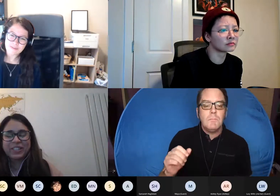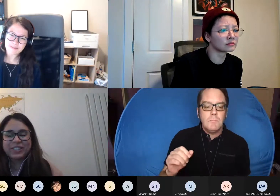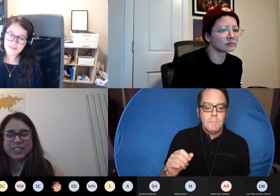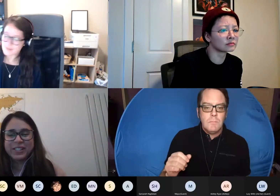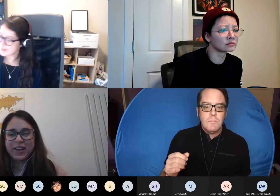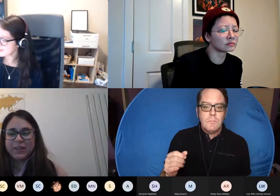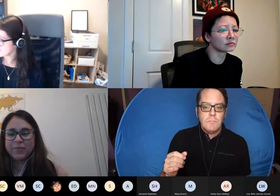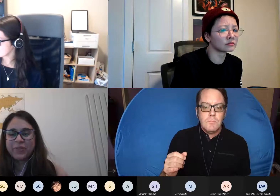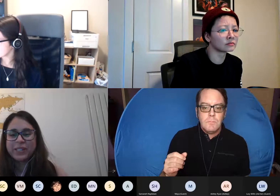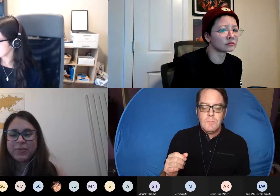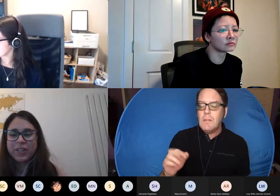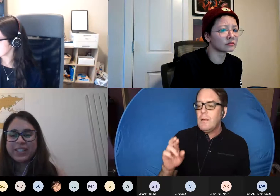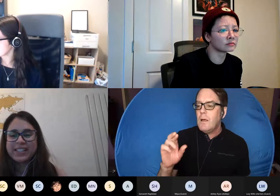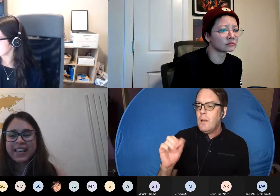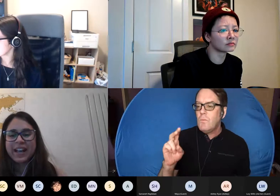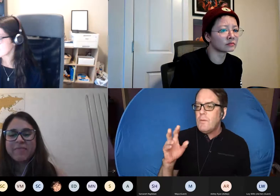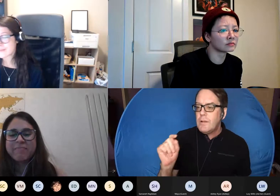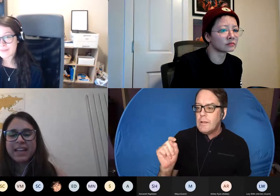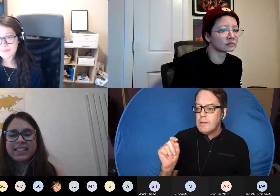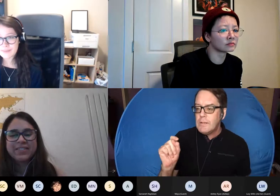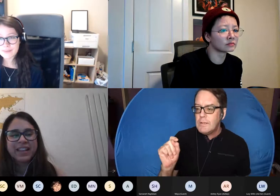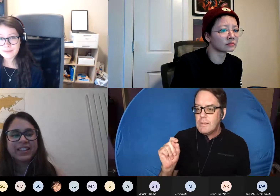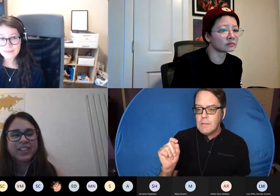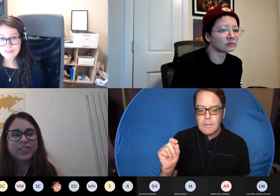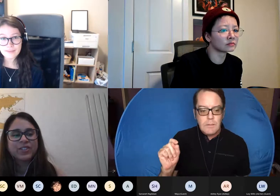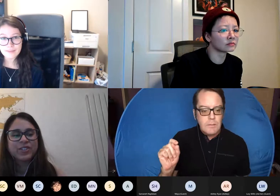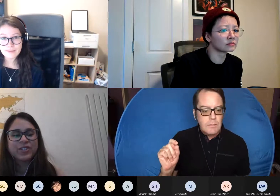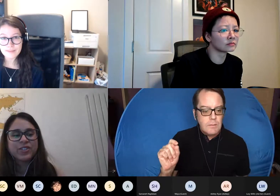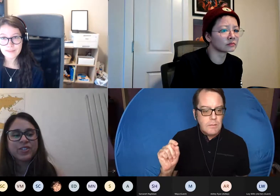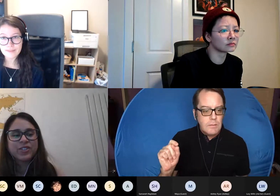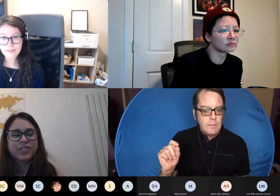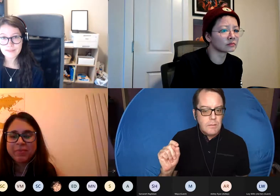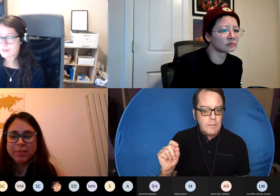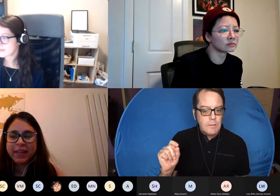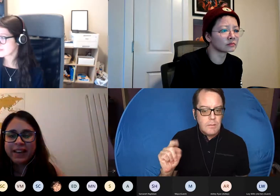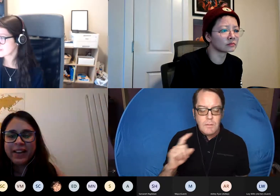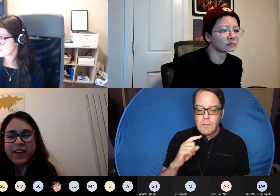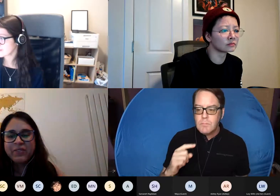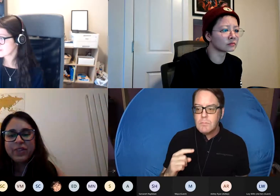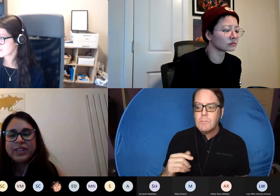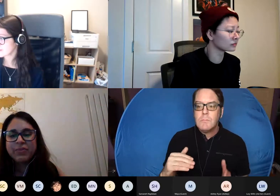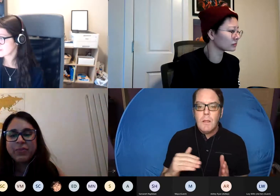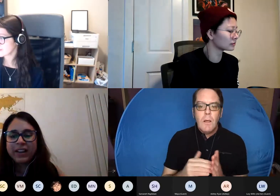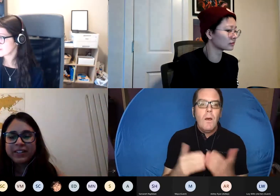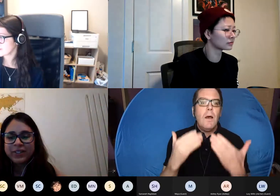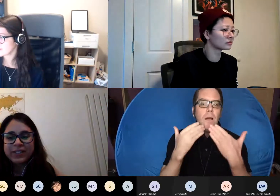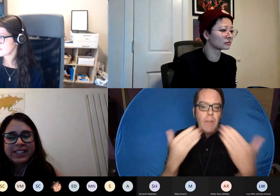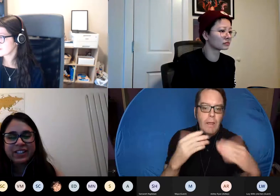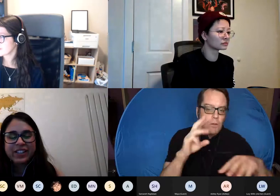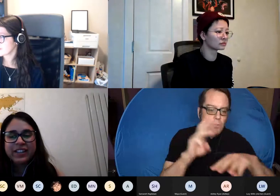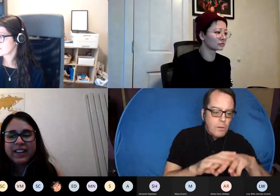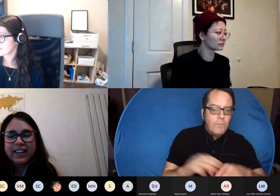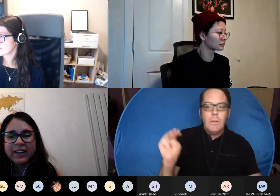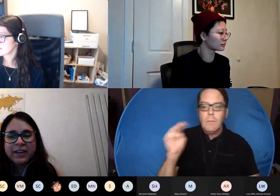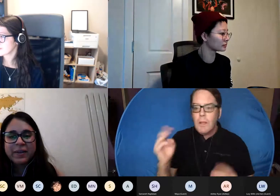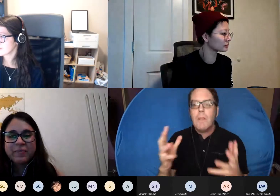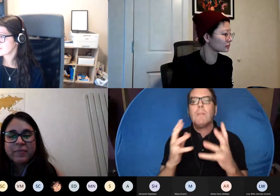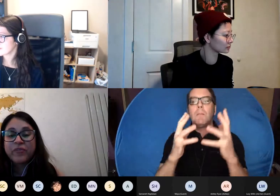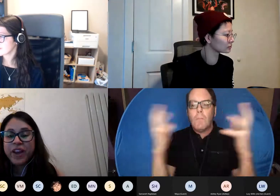Thank you very much. I just obviously wanted to say a massive thank you to Sophie and Mia for this wonderful